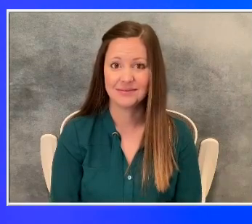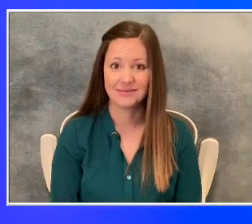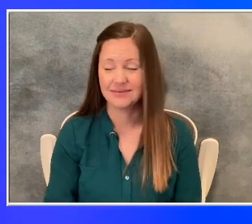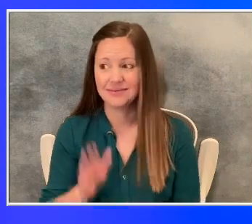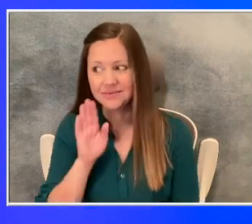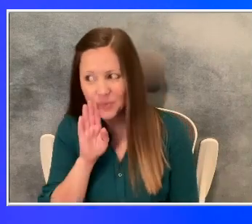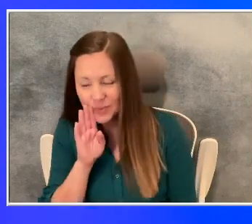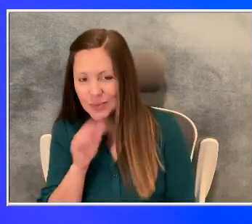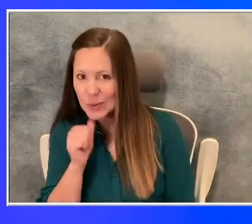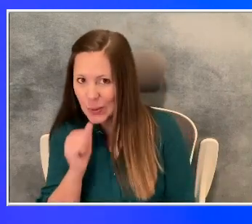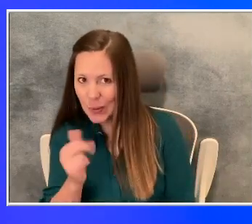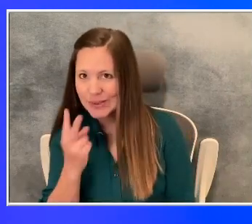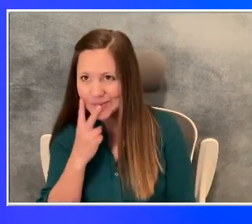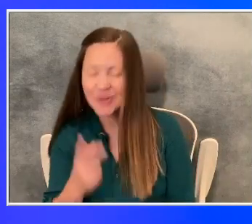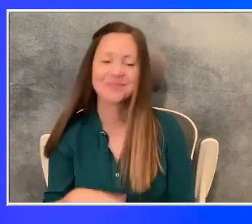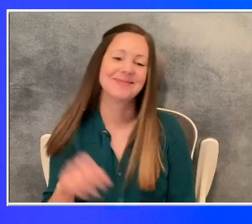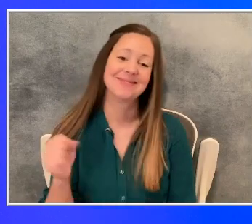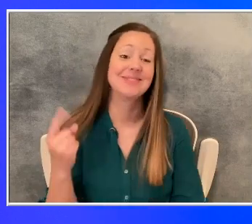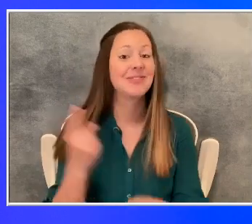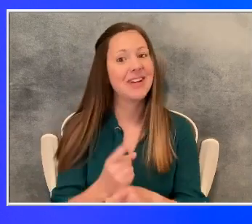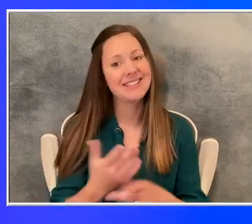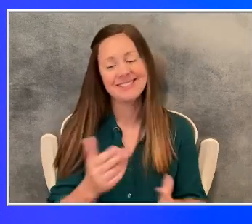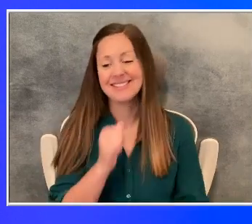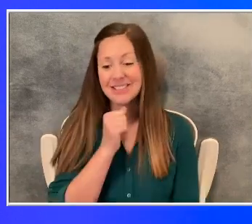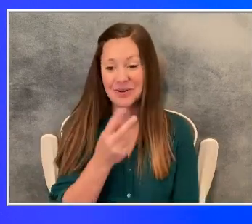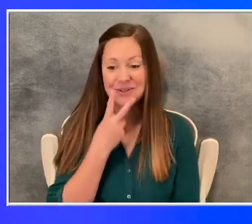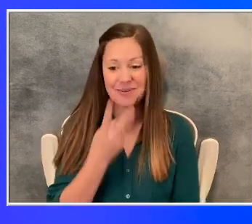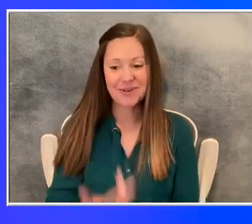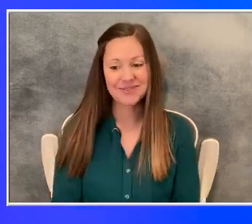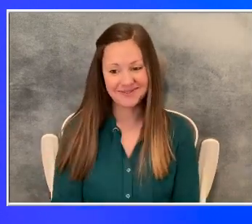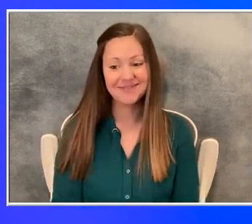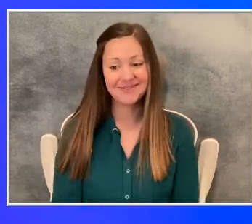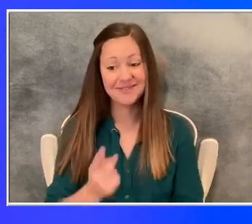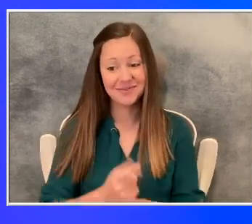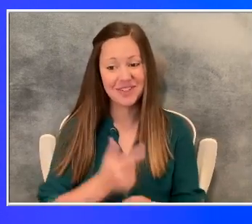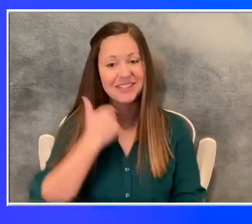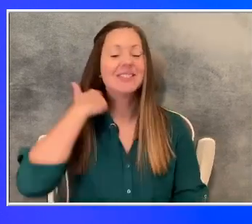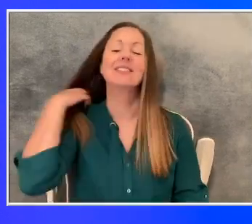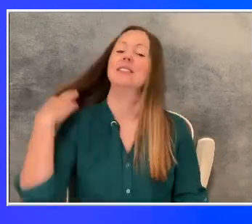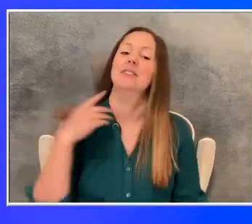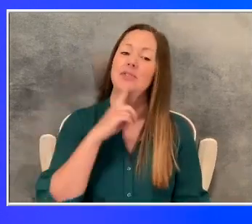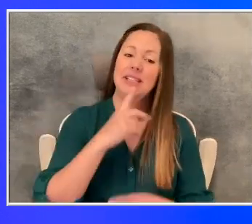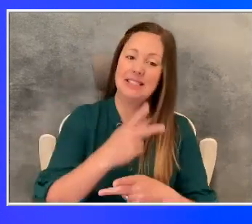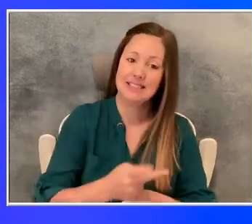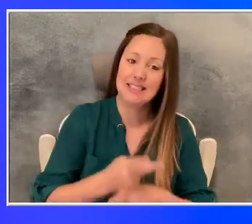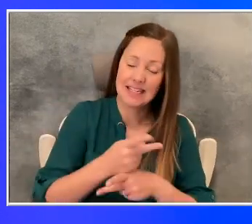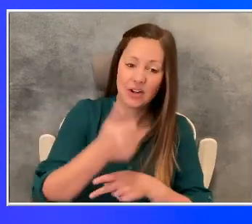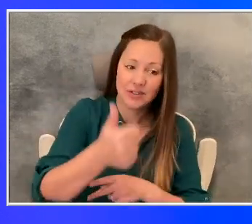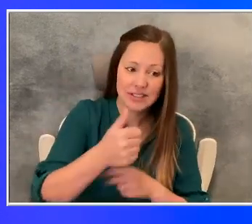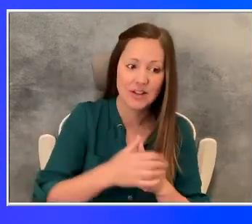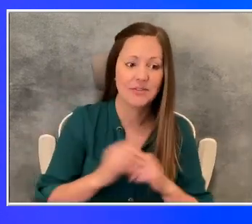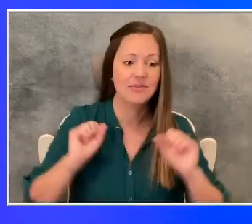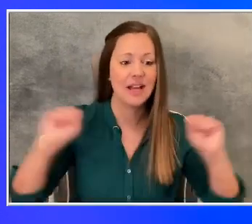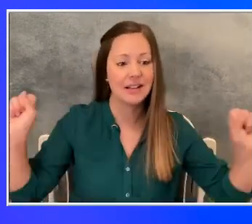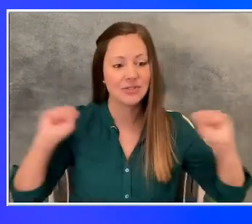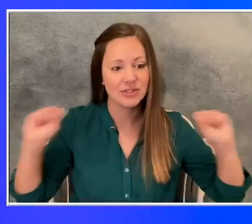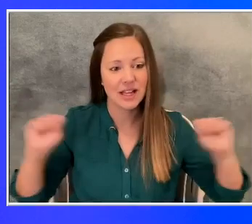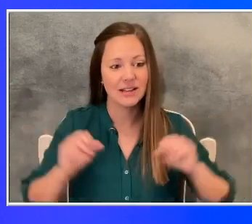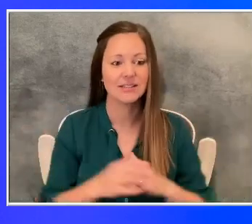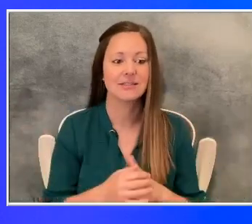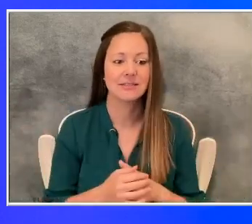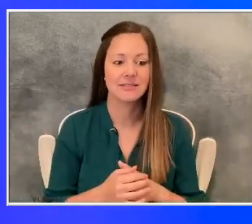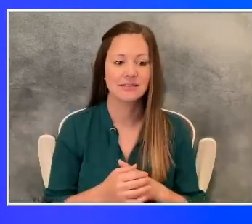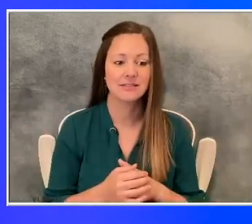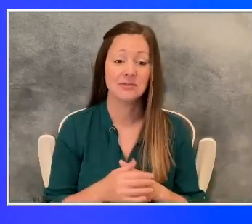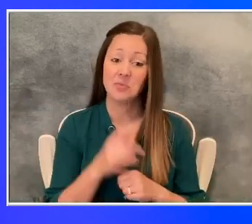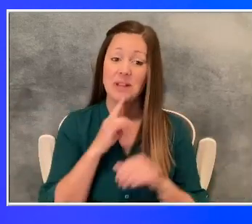don't smoke. Yeah, don't smoke. No there you smoking. go. No smoking. Yeah, and just take care of yourself. Get exercise. It's been a great